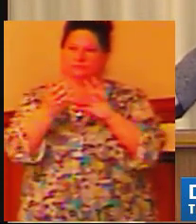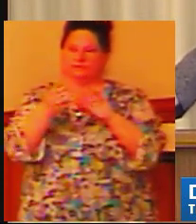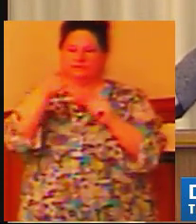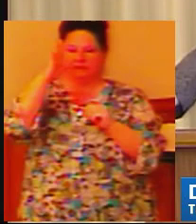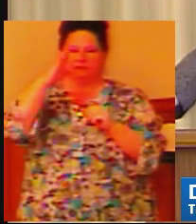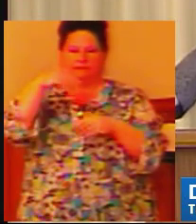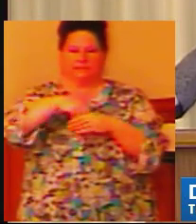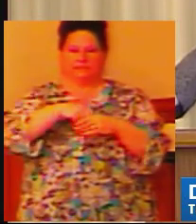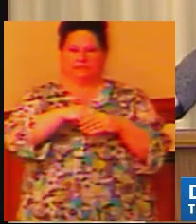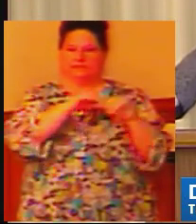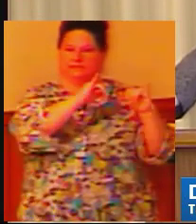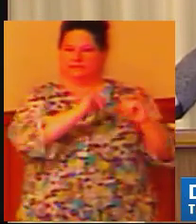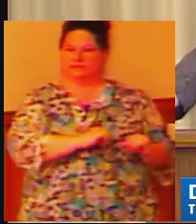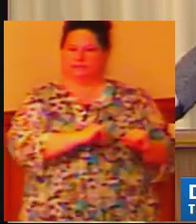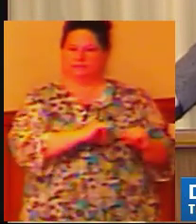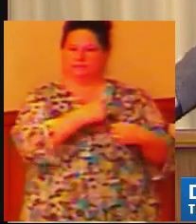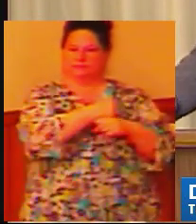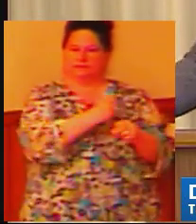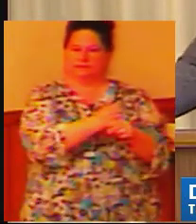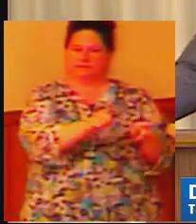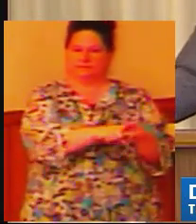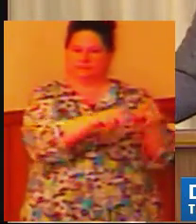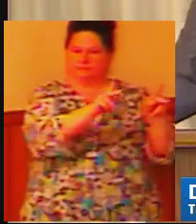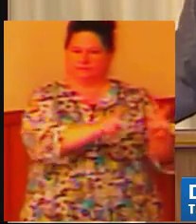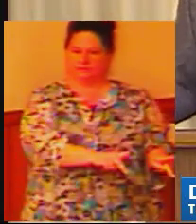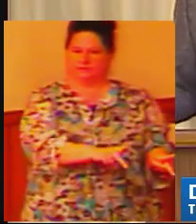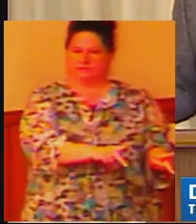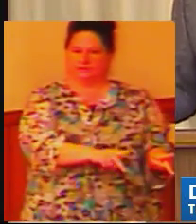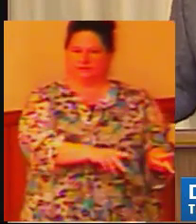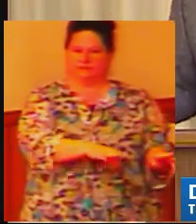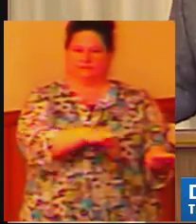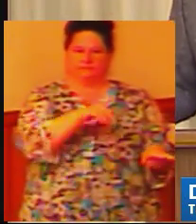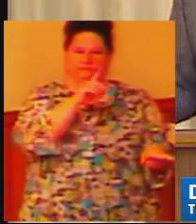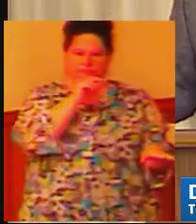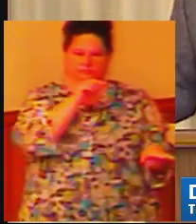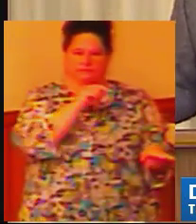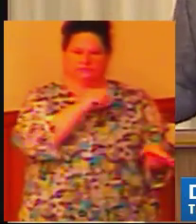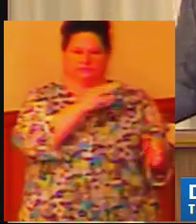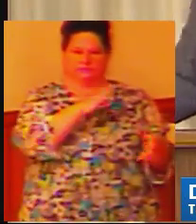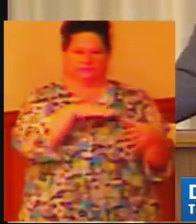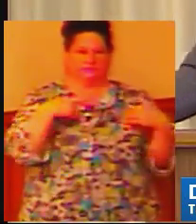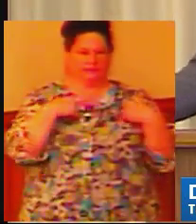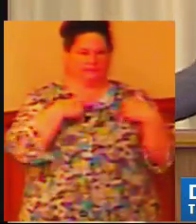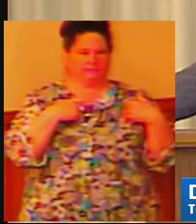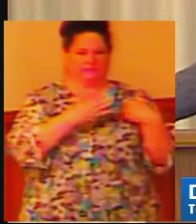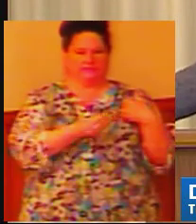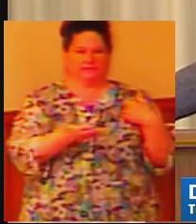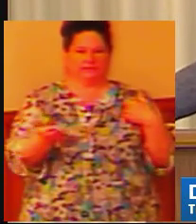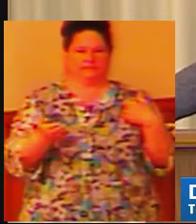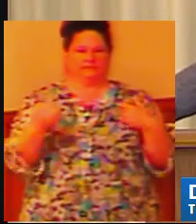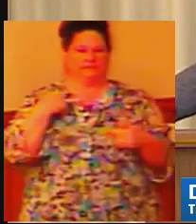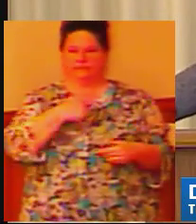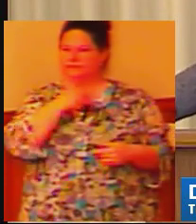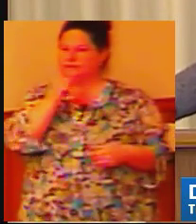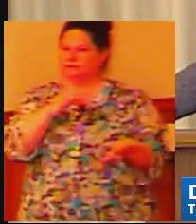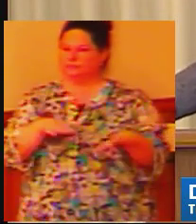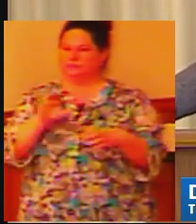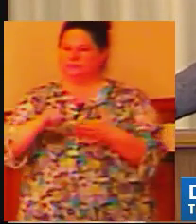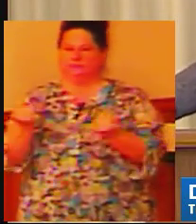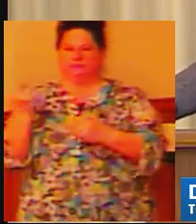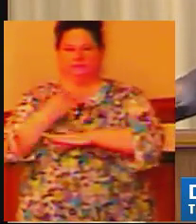image made like corruptible man, to birds and four-footed beasts and creeping things. Well, we don't do that today. Obviously, we're